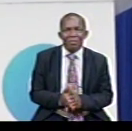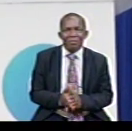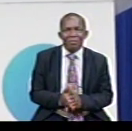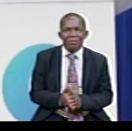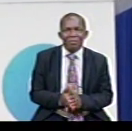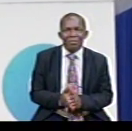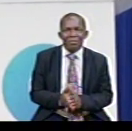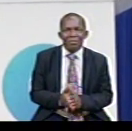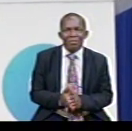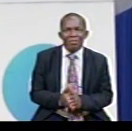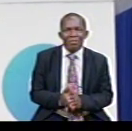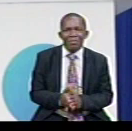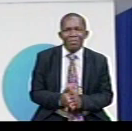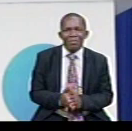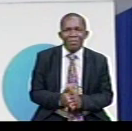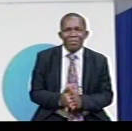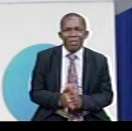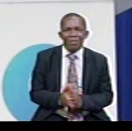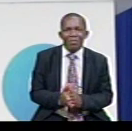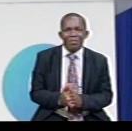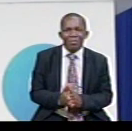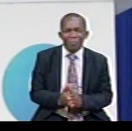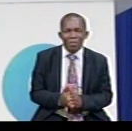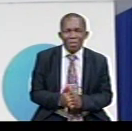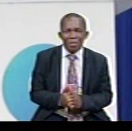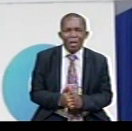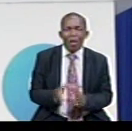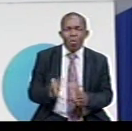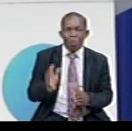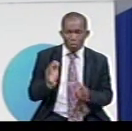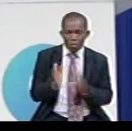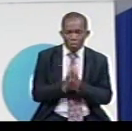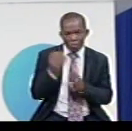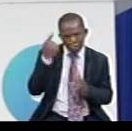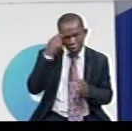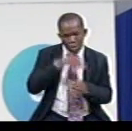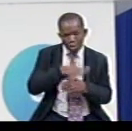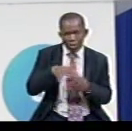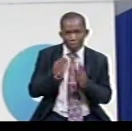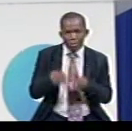Or who are on the way coming, shall we pray that the Lord will hasten their steps and bring them here.